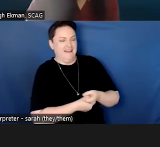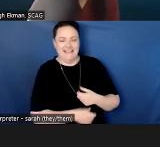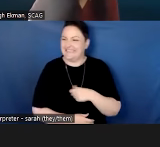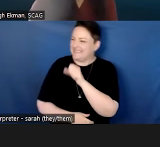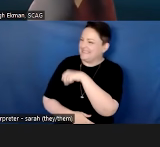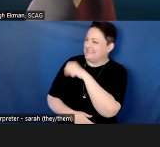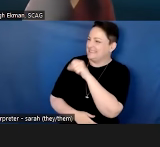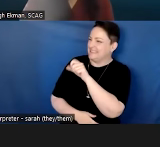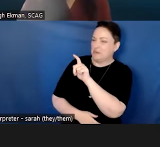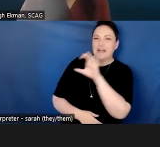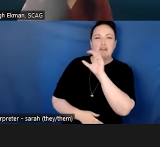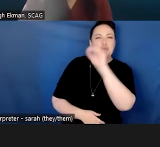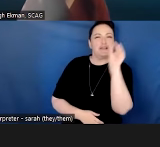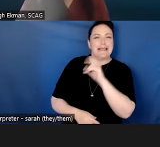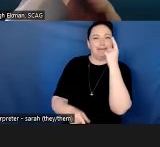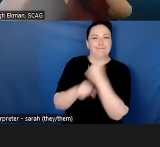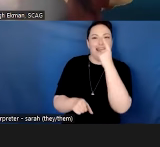job, everyone. The correct,